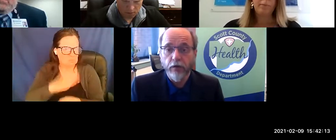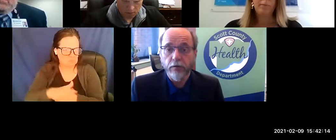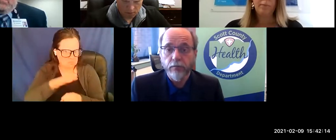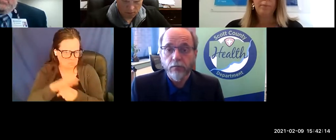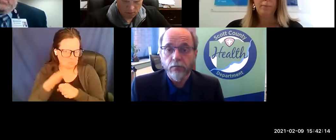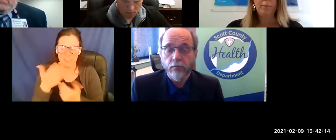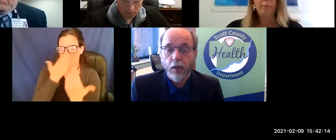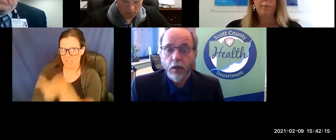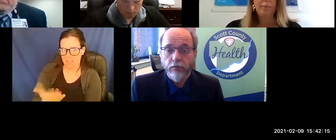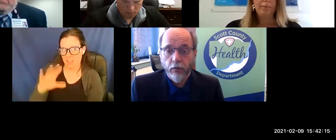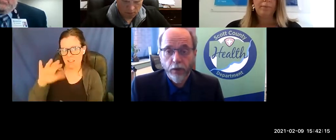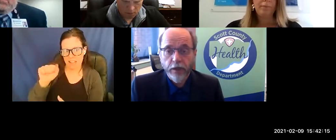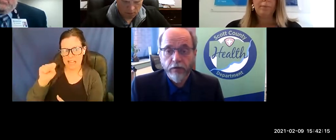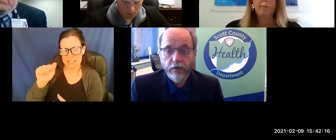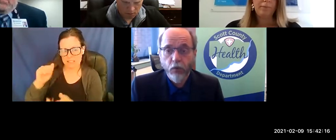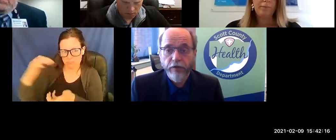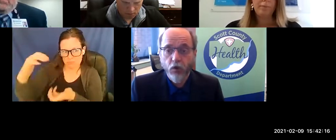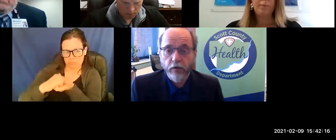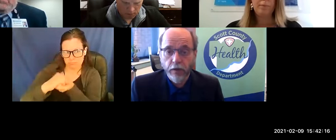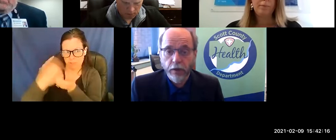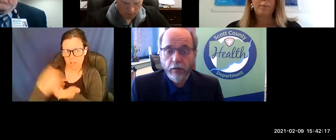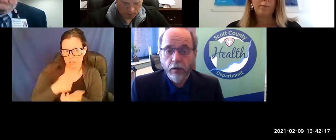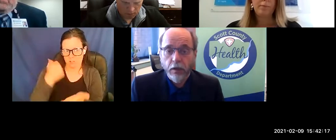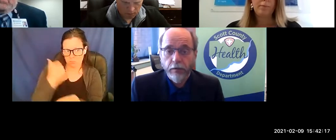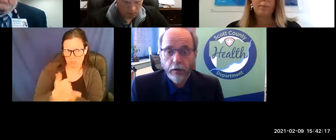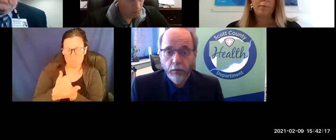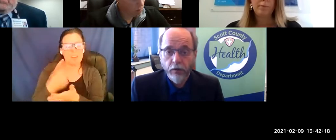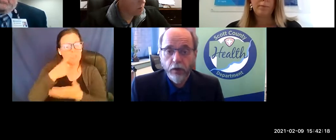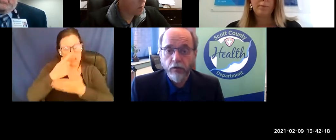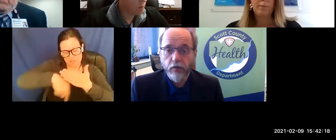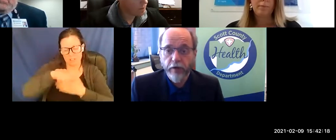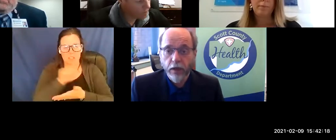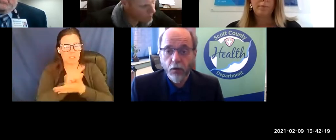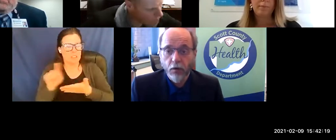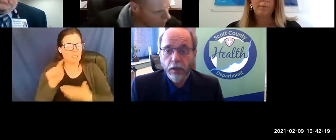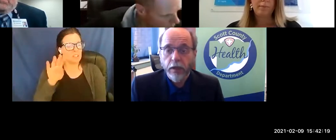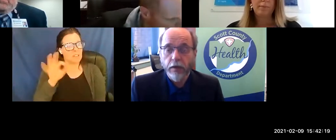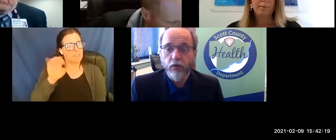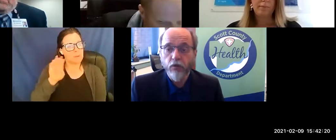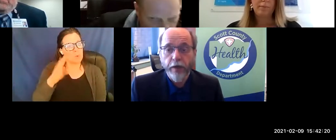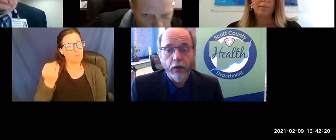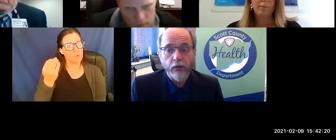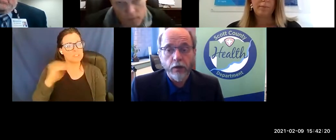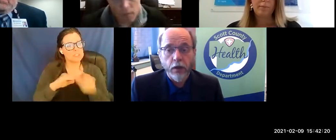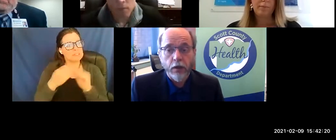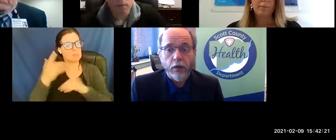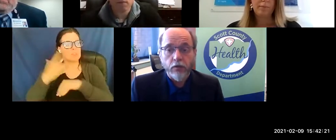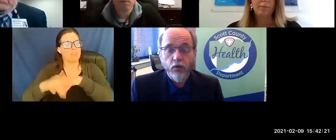effort. For the week of February 14th, the number of doses available is